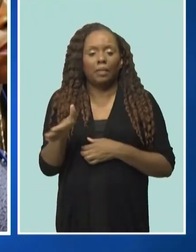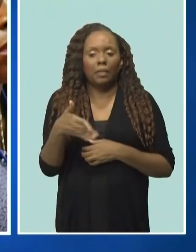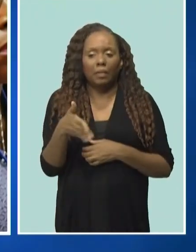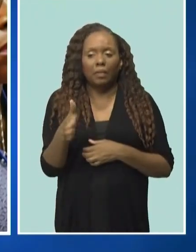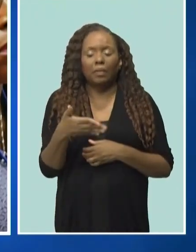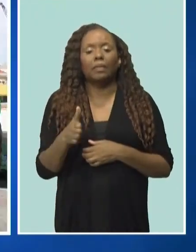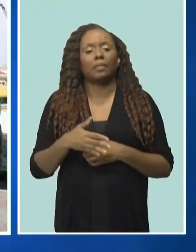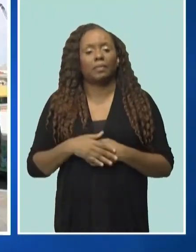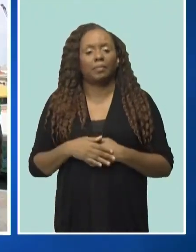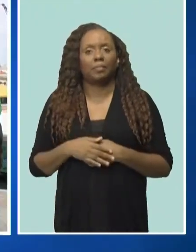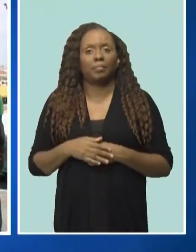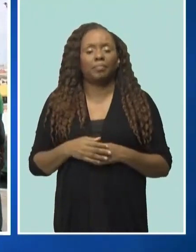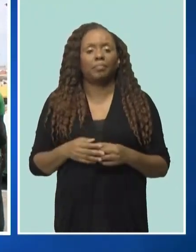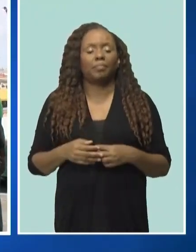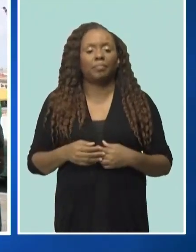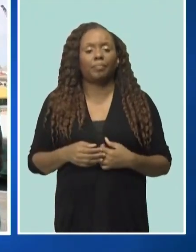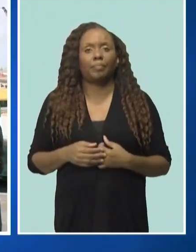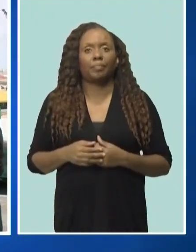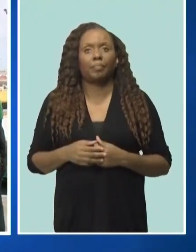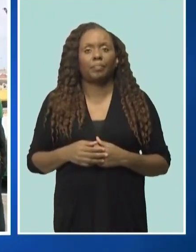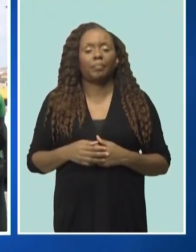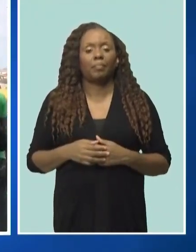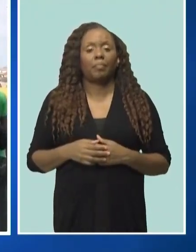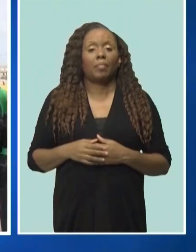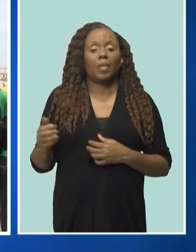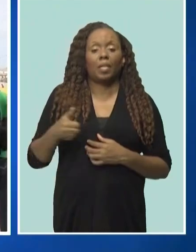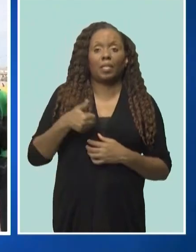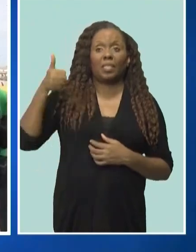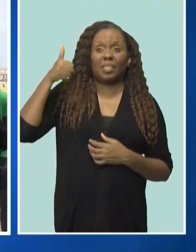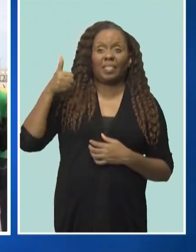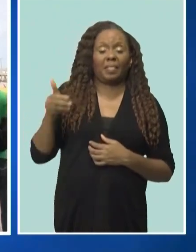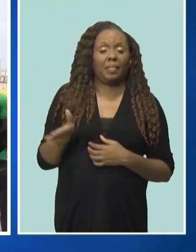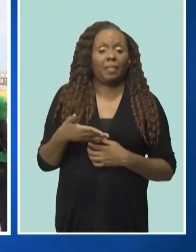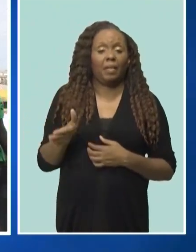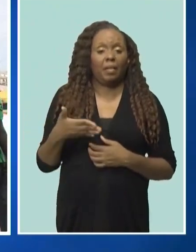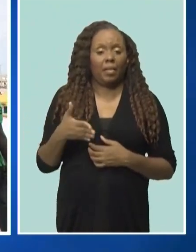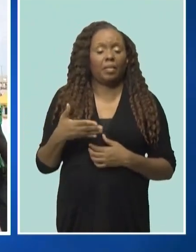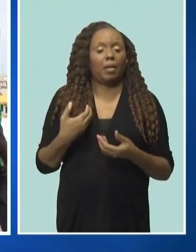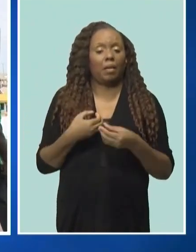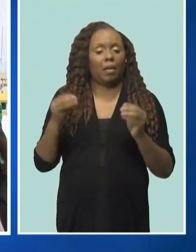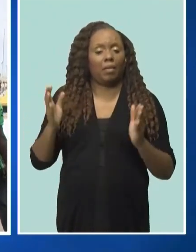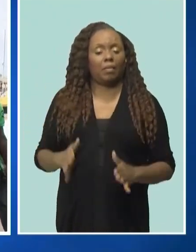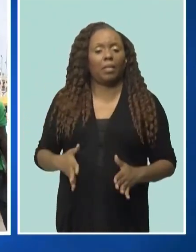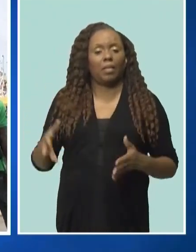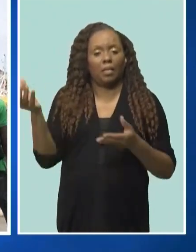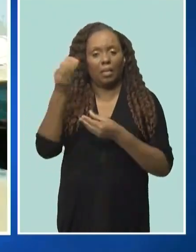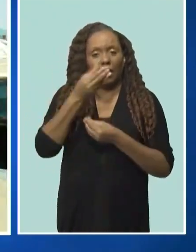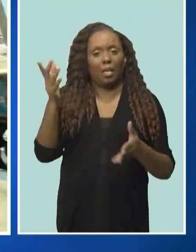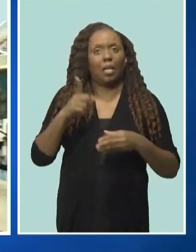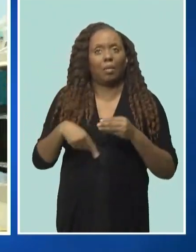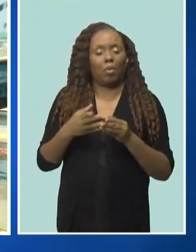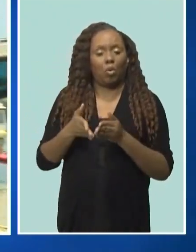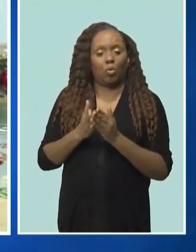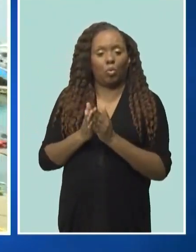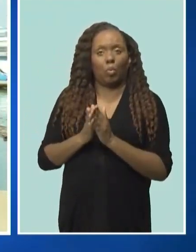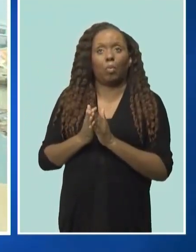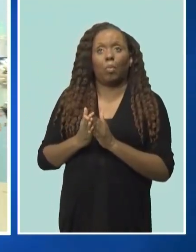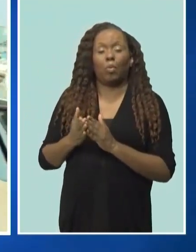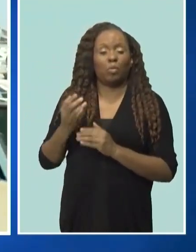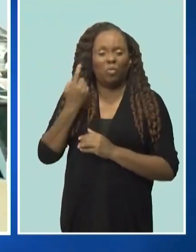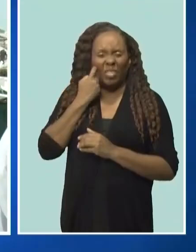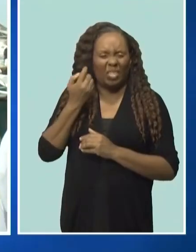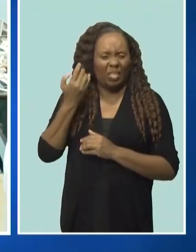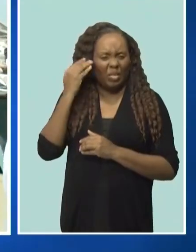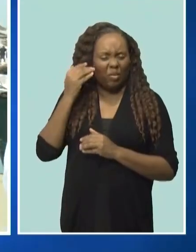of their palate. Meanwhile, Chief Fisheries Officer Dr. Shelley-Ann Cox gave an update on the hauling out of the boats in the Bridgetown